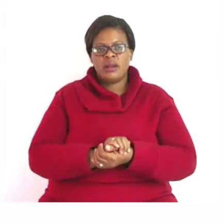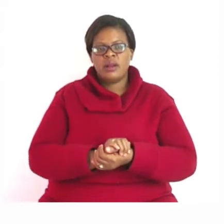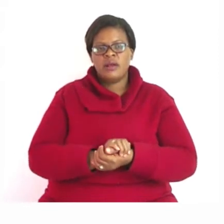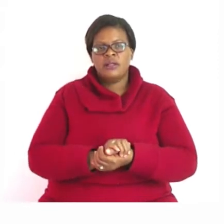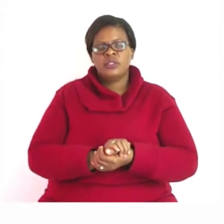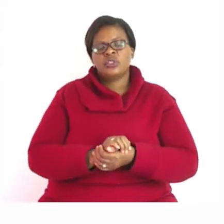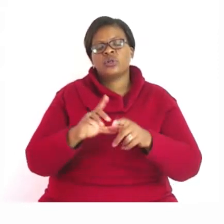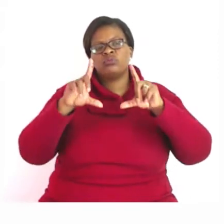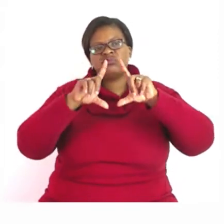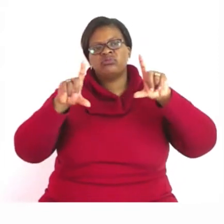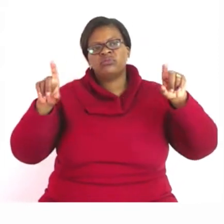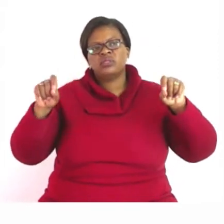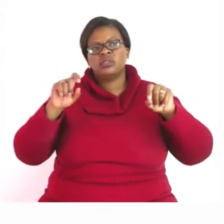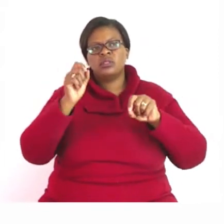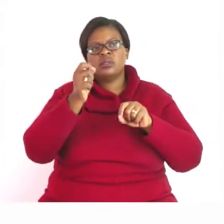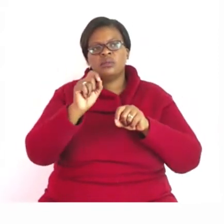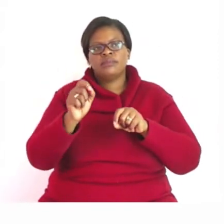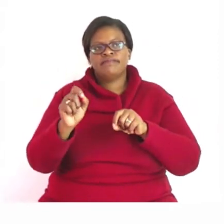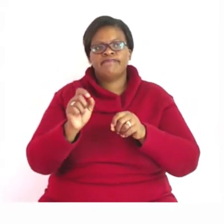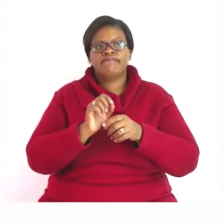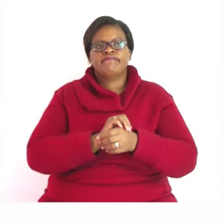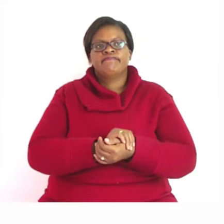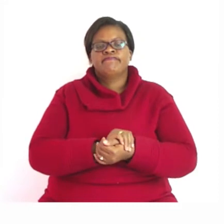chalkboard so that I can explain